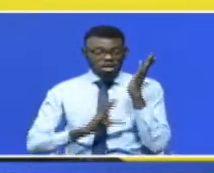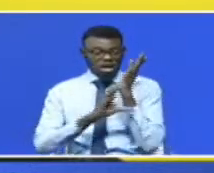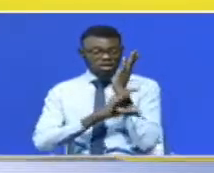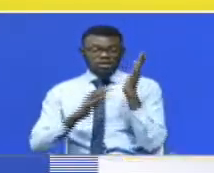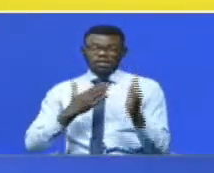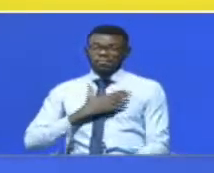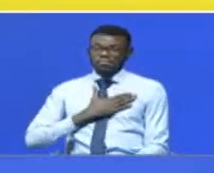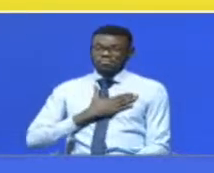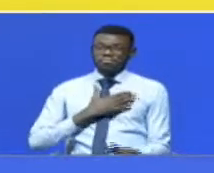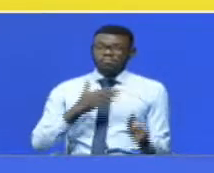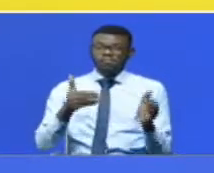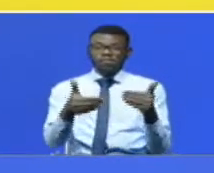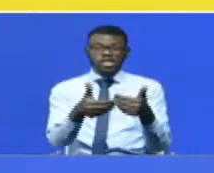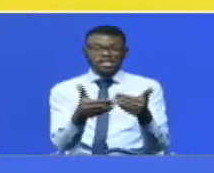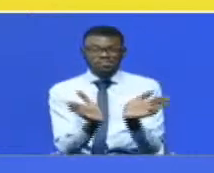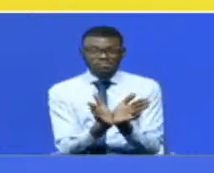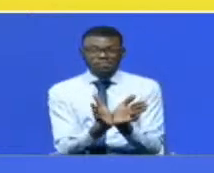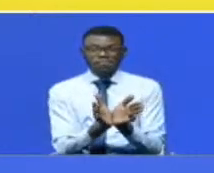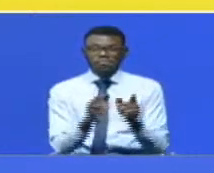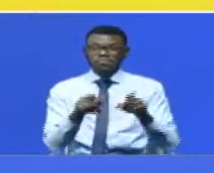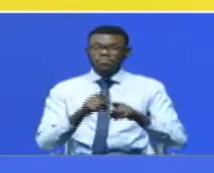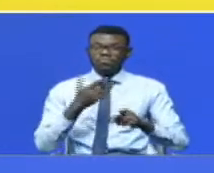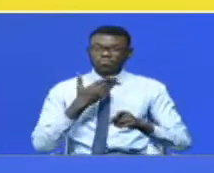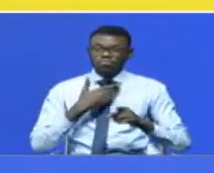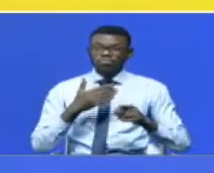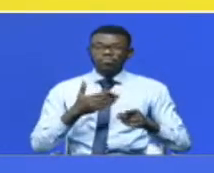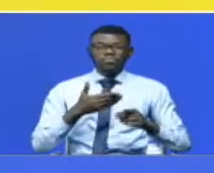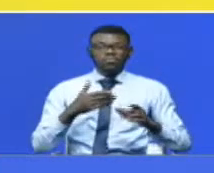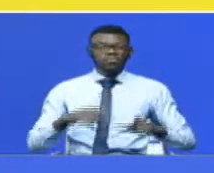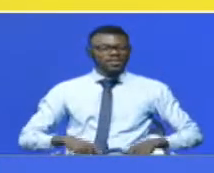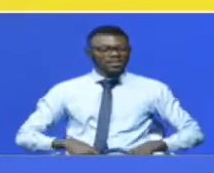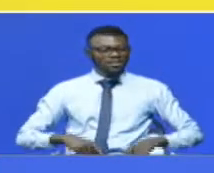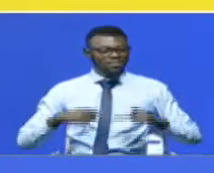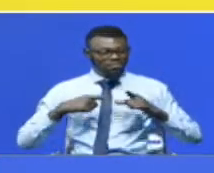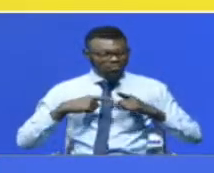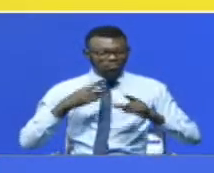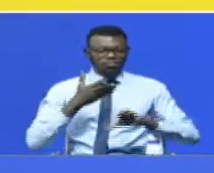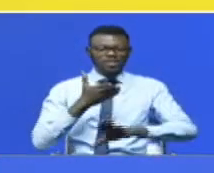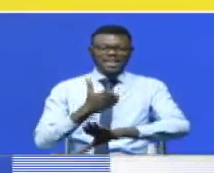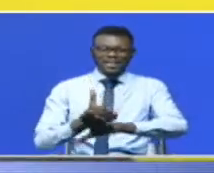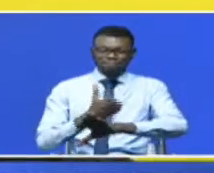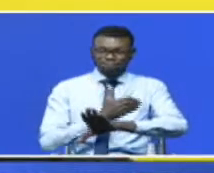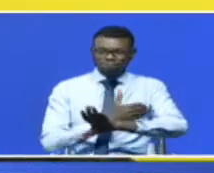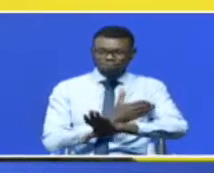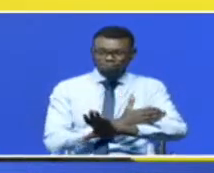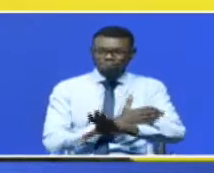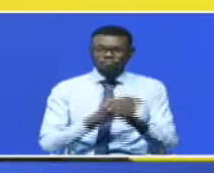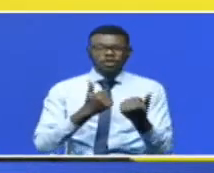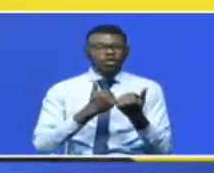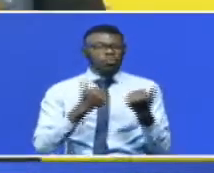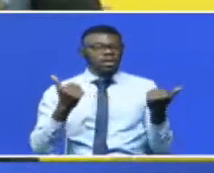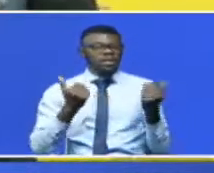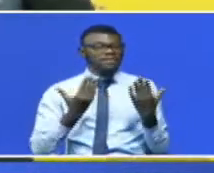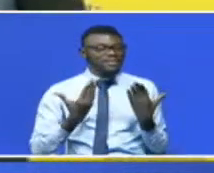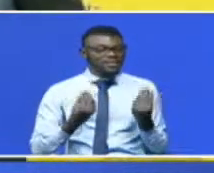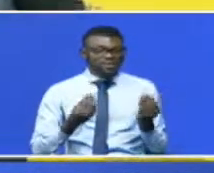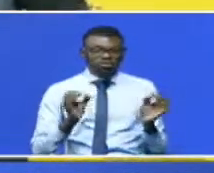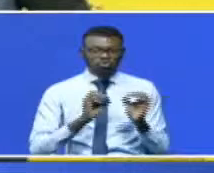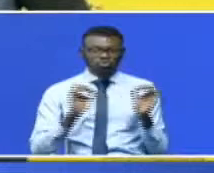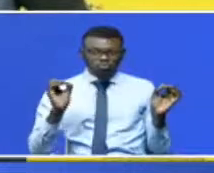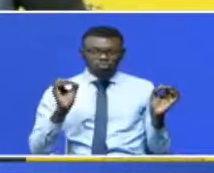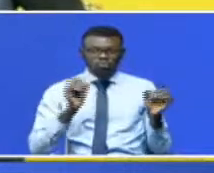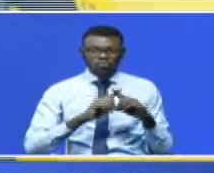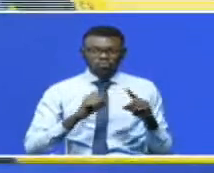our communities here, to try and better their lives. And it's not an easy thing, but when we do